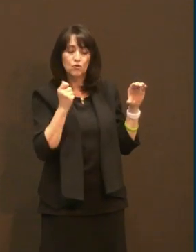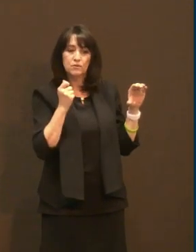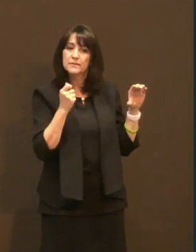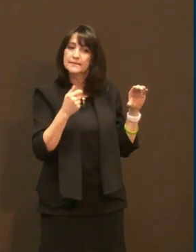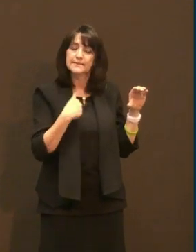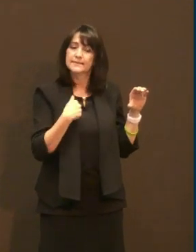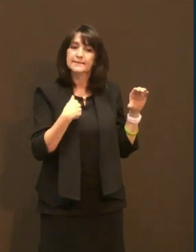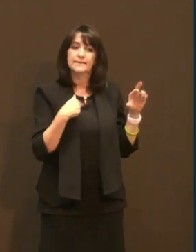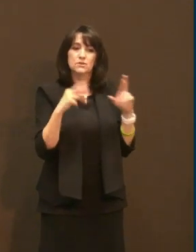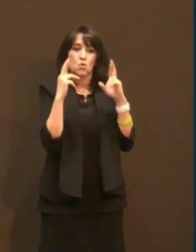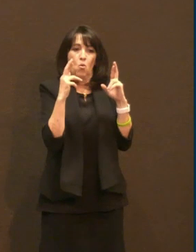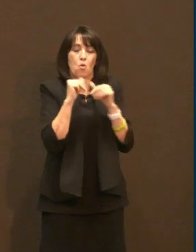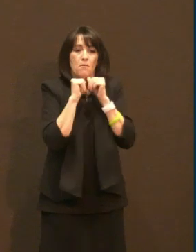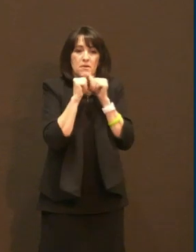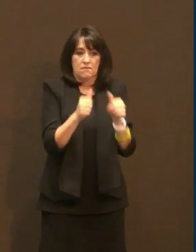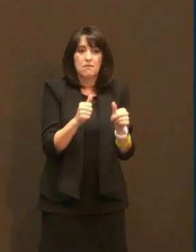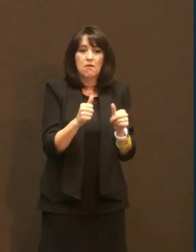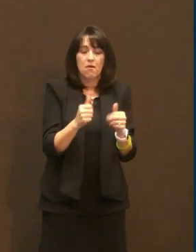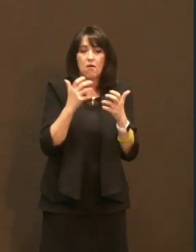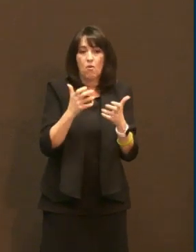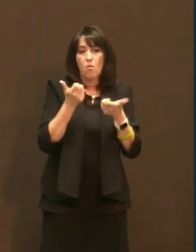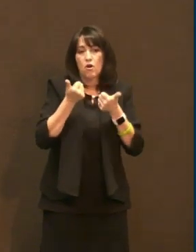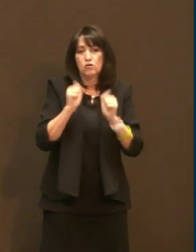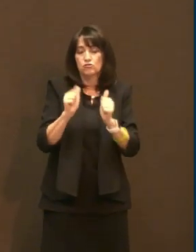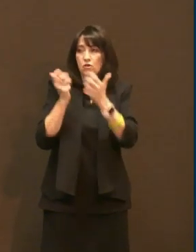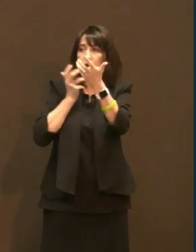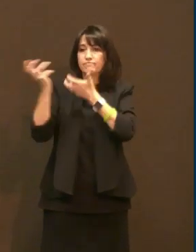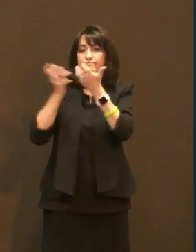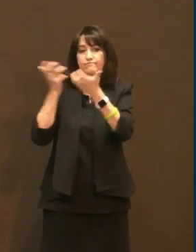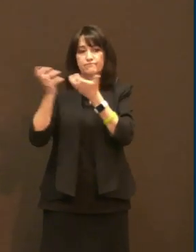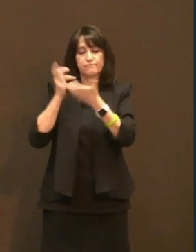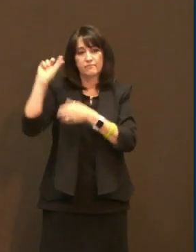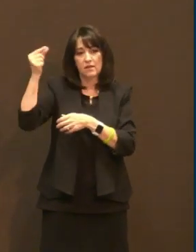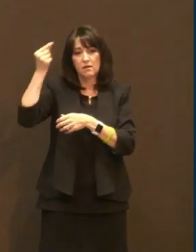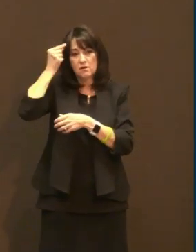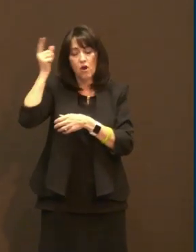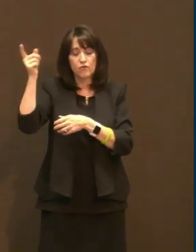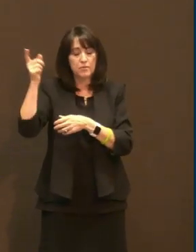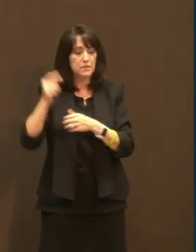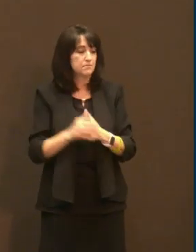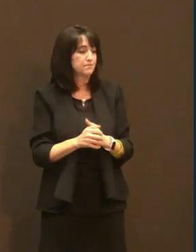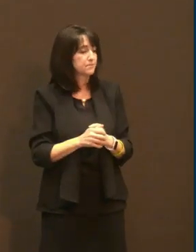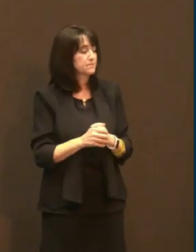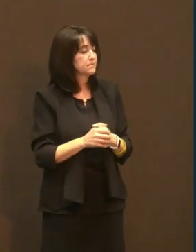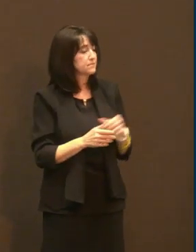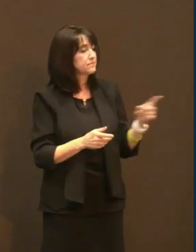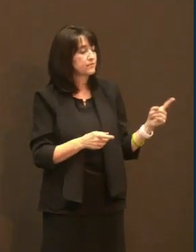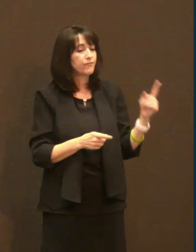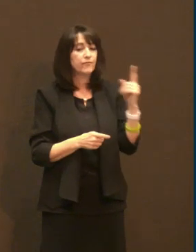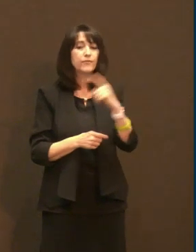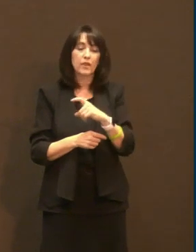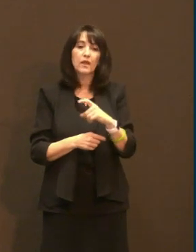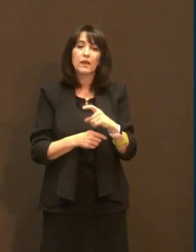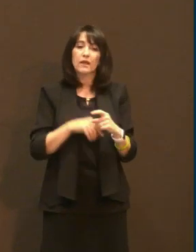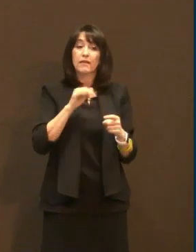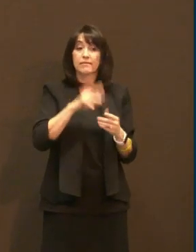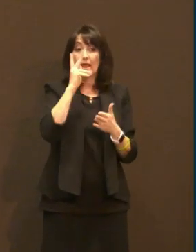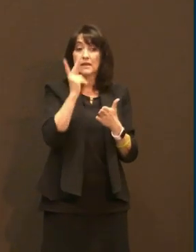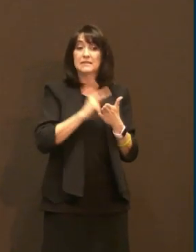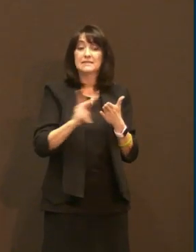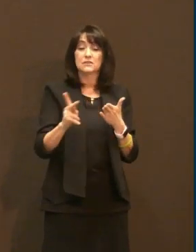replenish the fund would be a very positive thing. Just an update from Secretary of Labor released this morning. It has